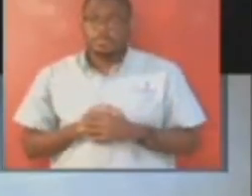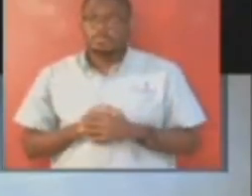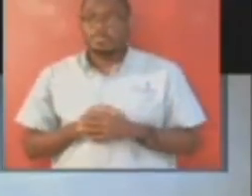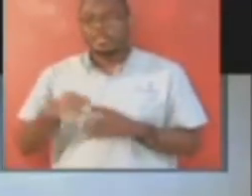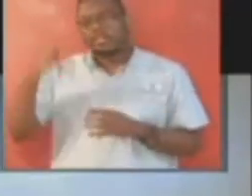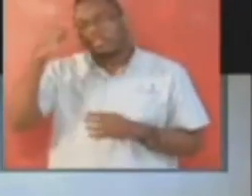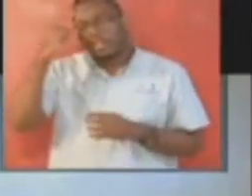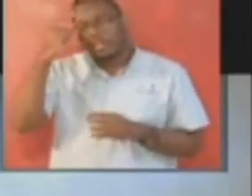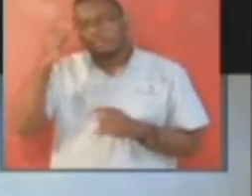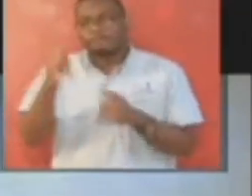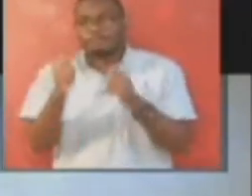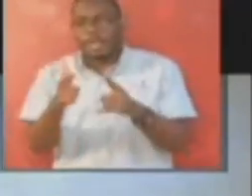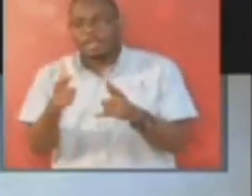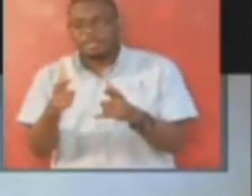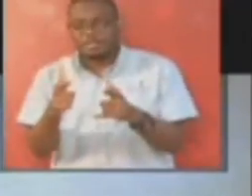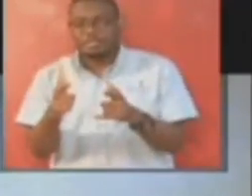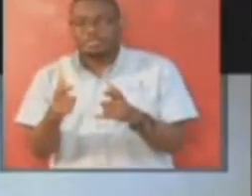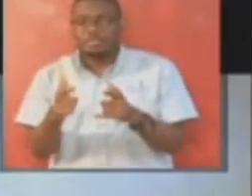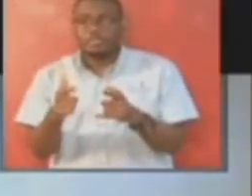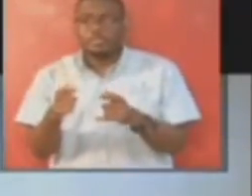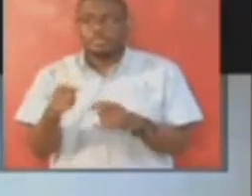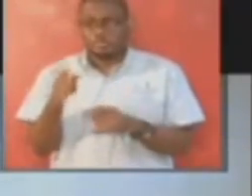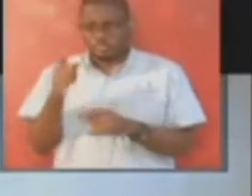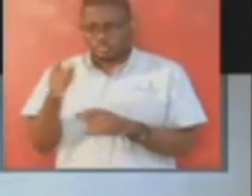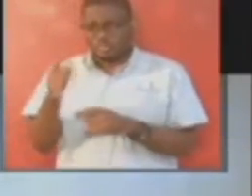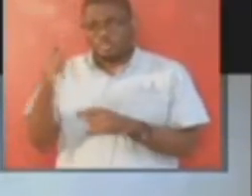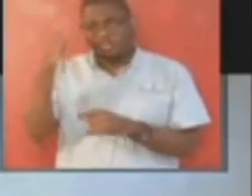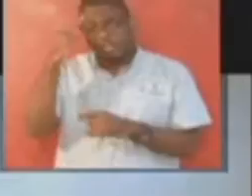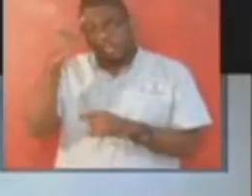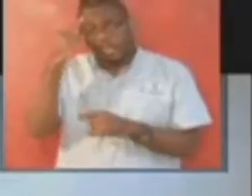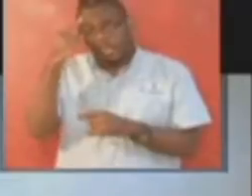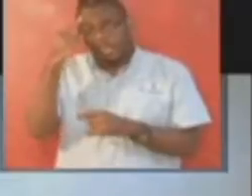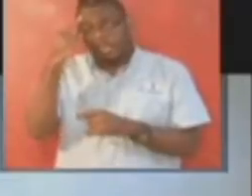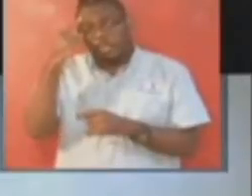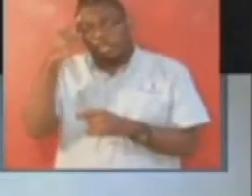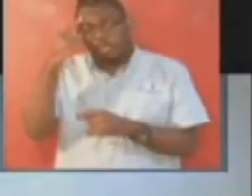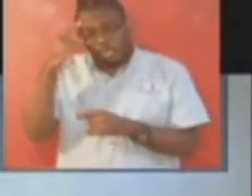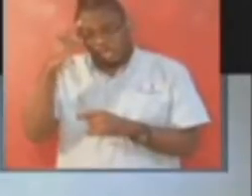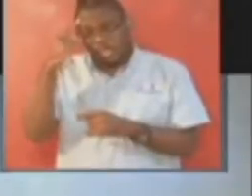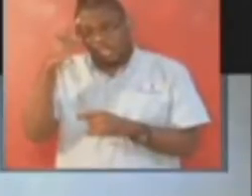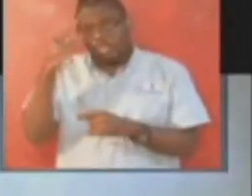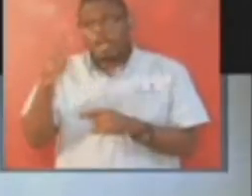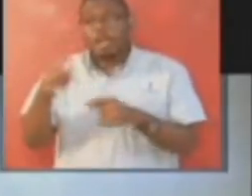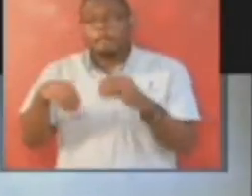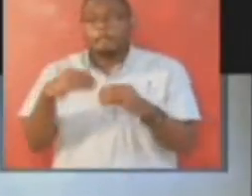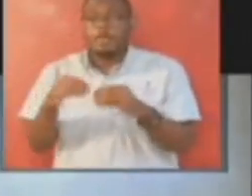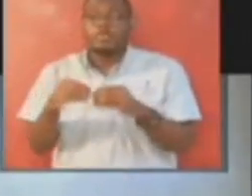that something that you are likely to look at in terms of a favorable outcome?